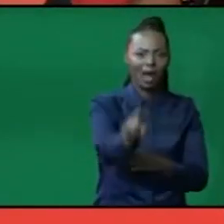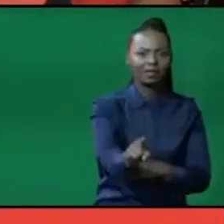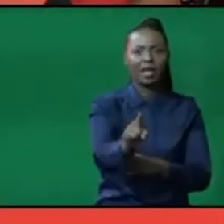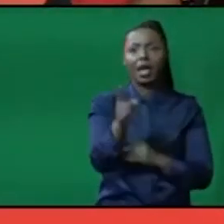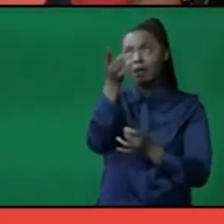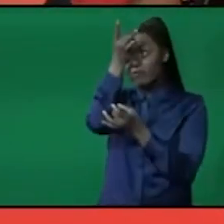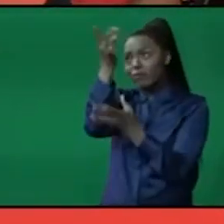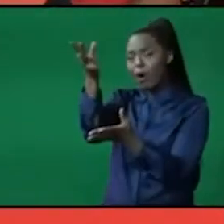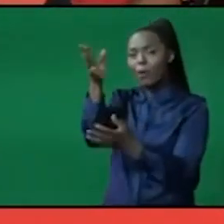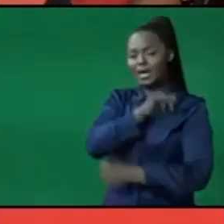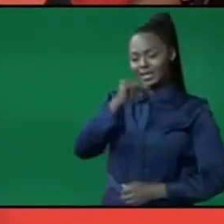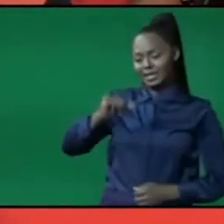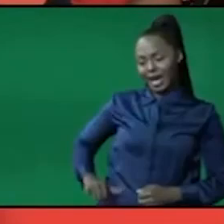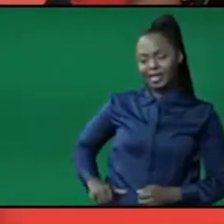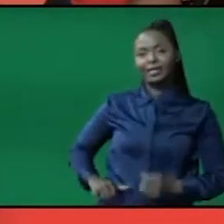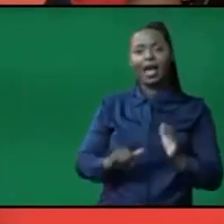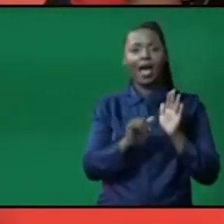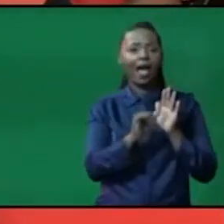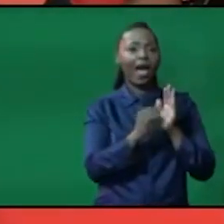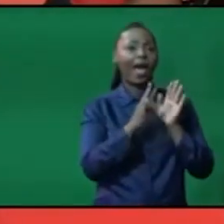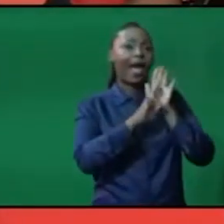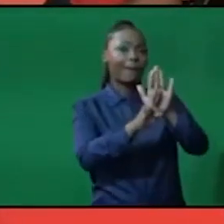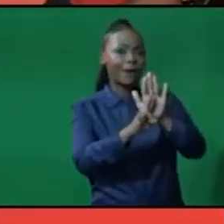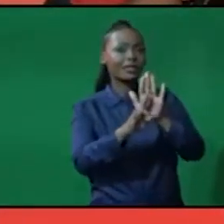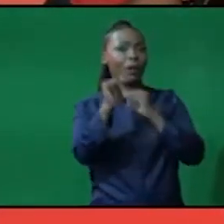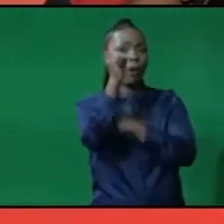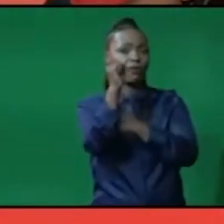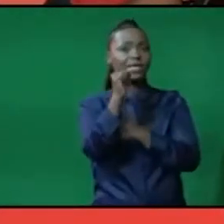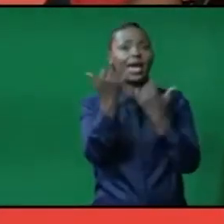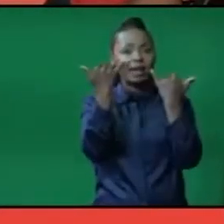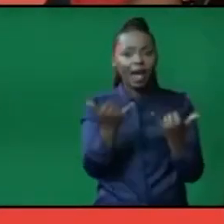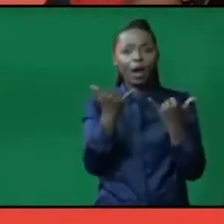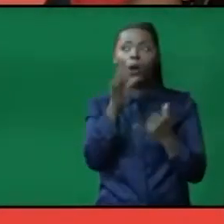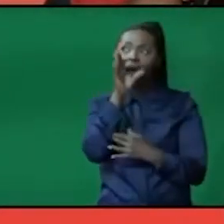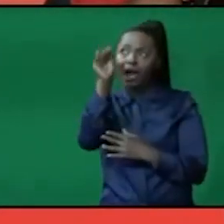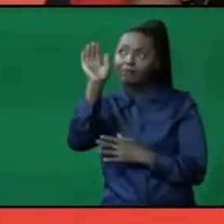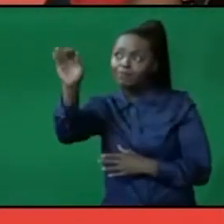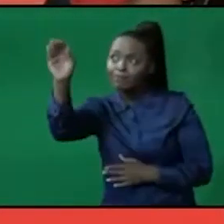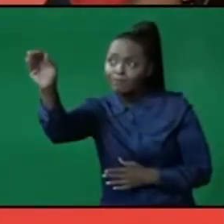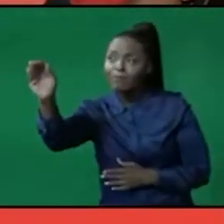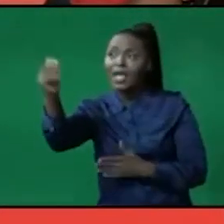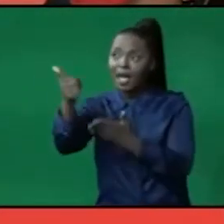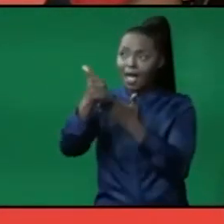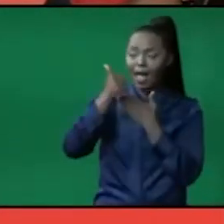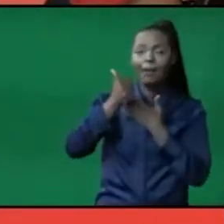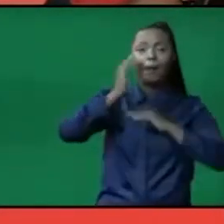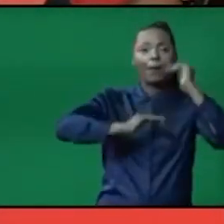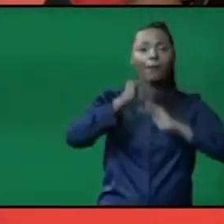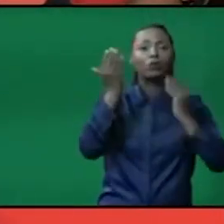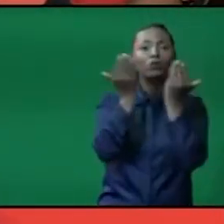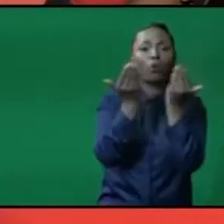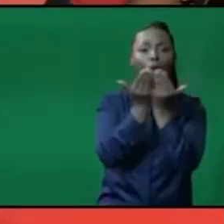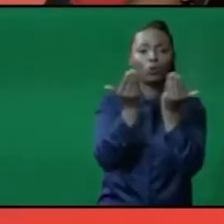Chinese embassy that we are going to knock on their doors asking for money to build for a school, not